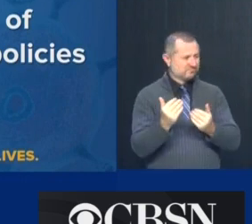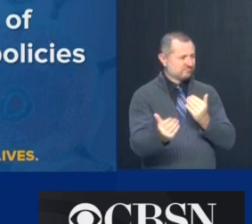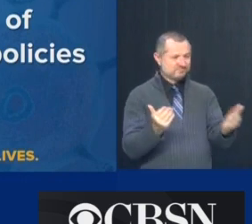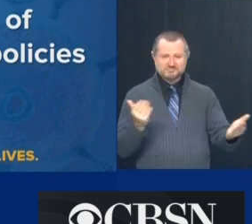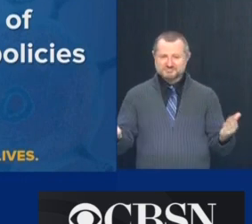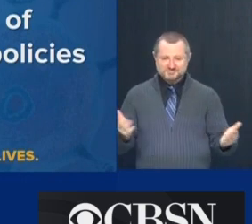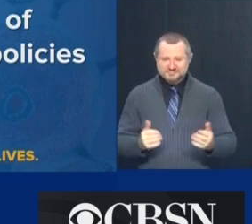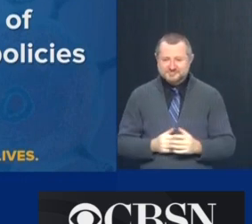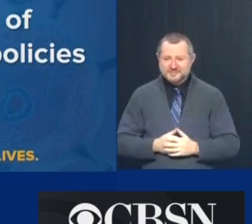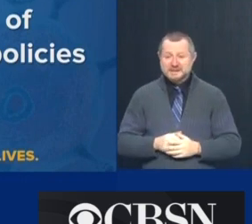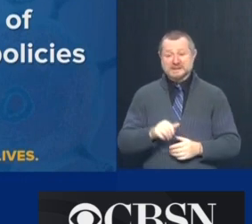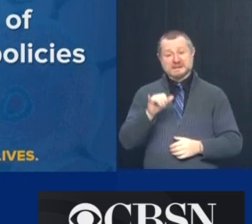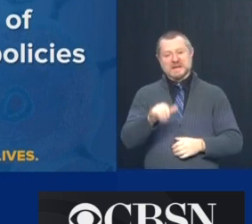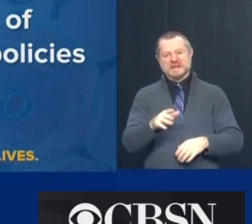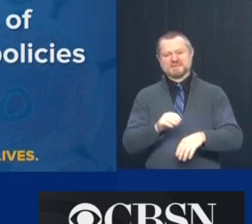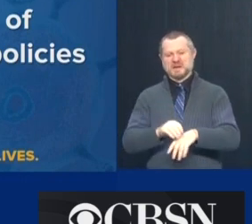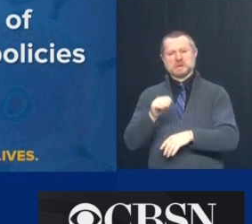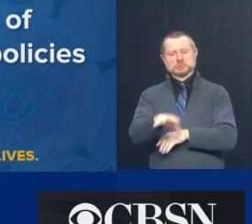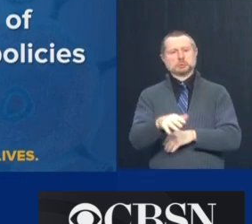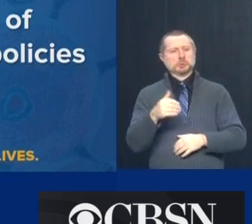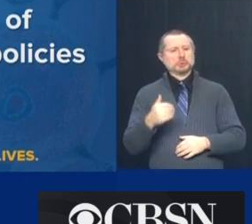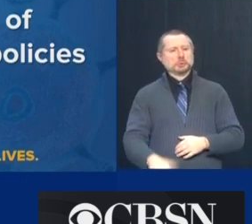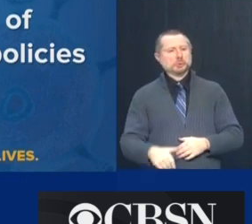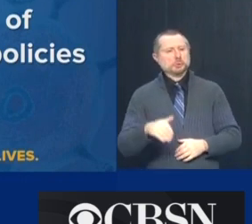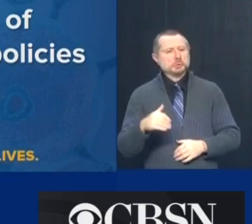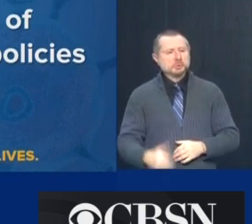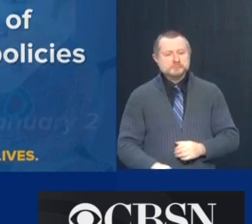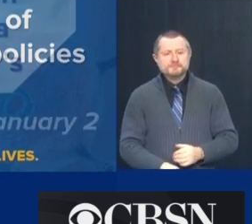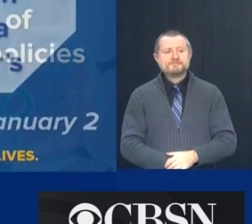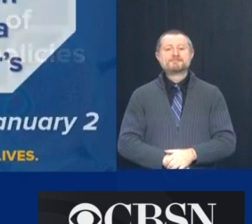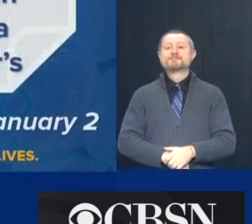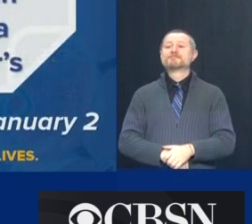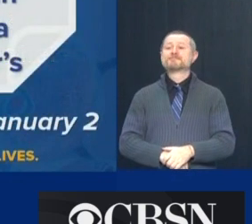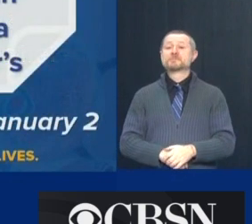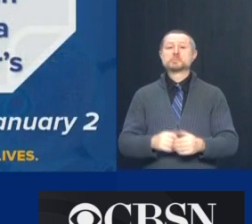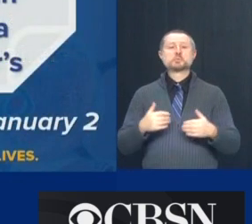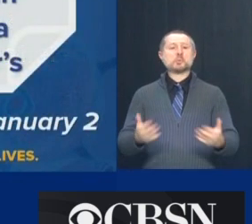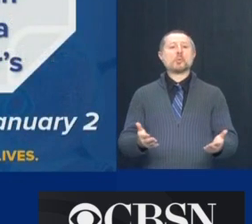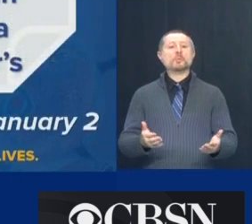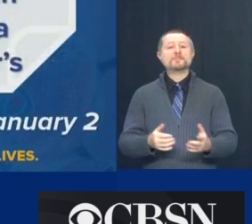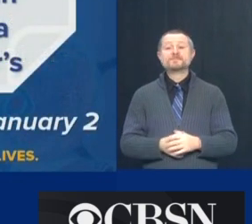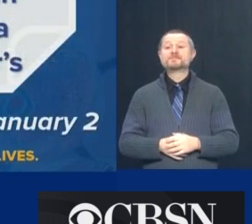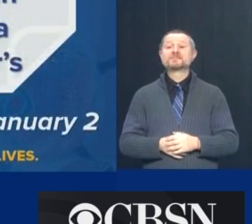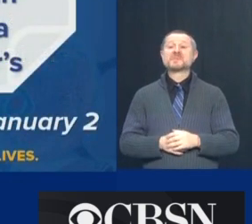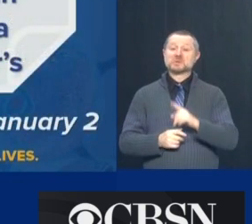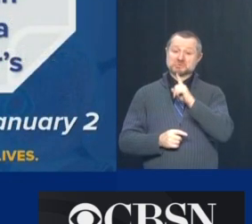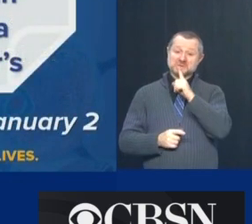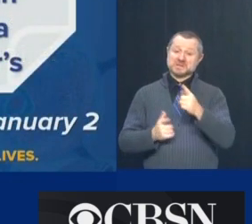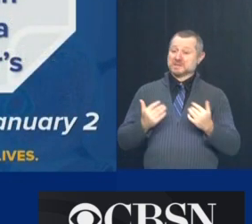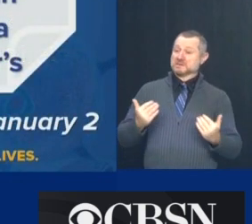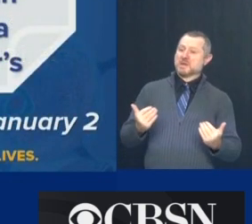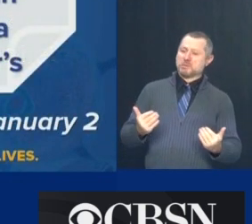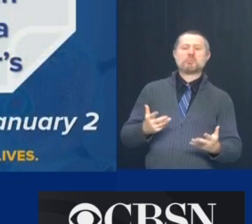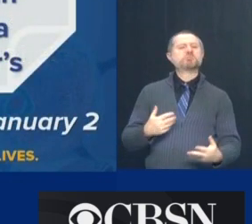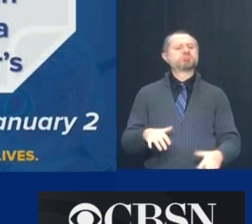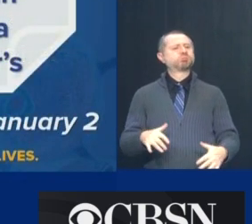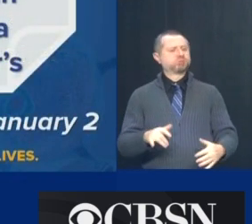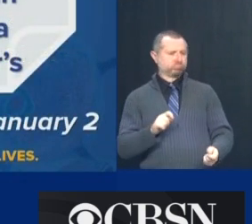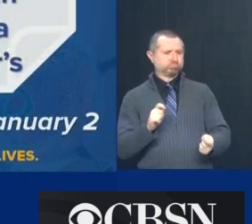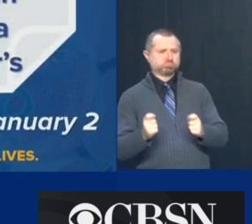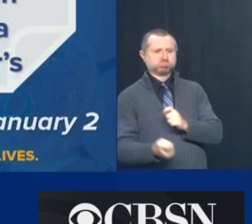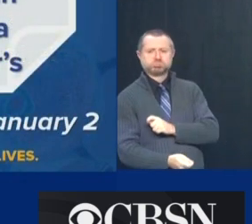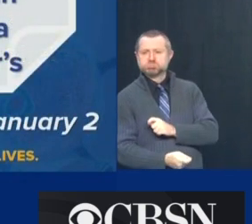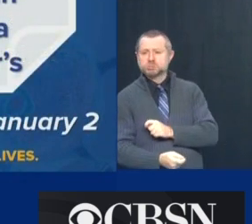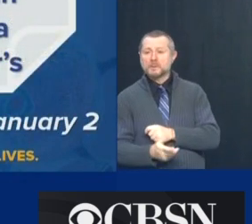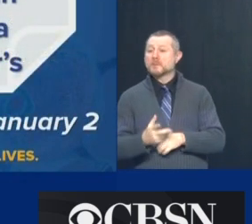had an effect. So the chessboard has really changed. And then we are coming into